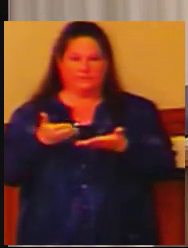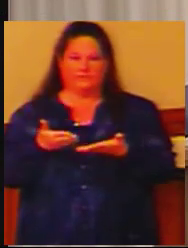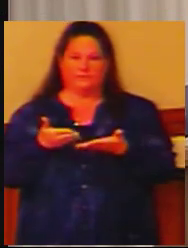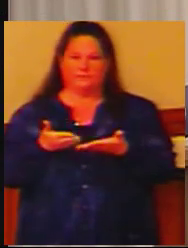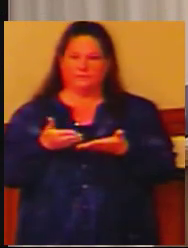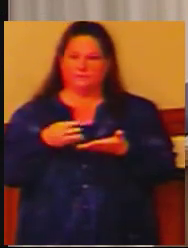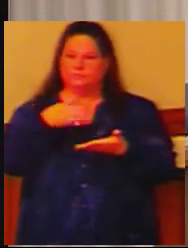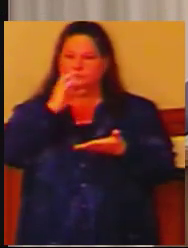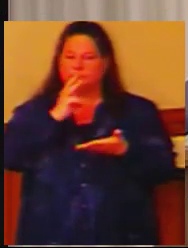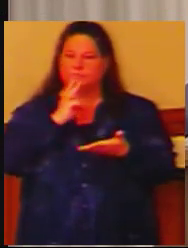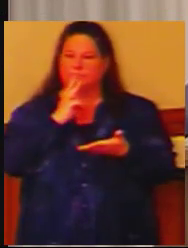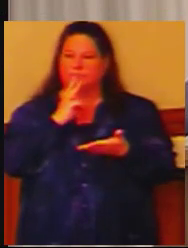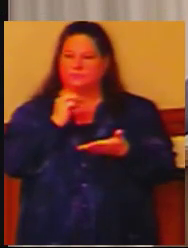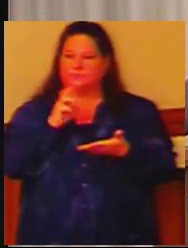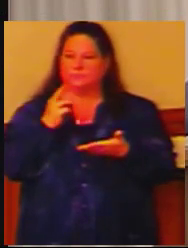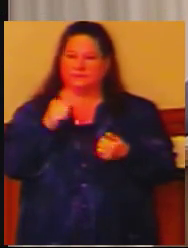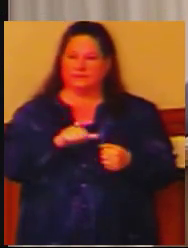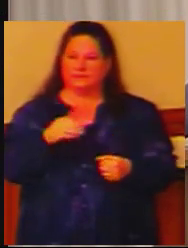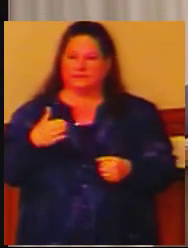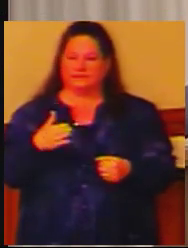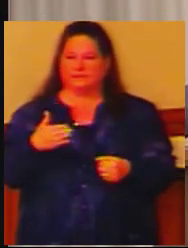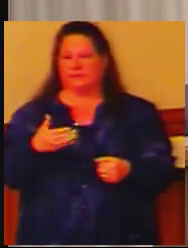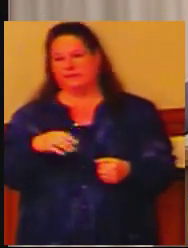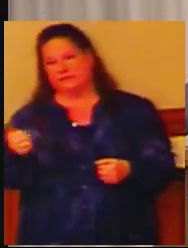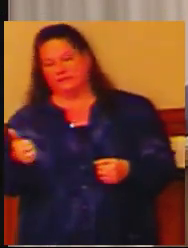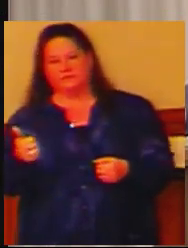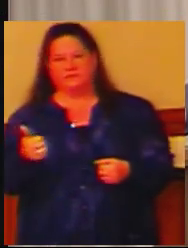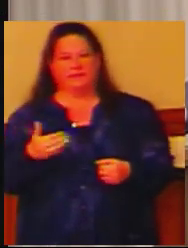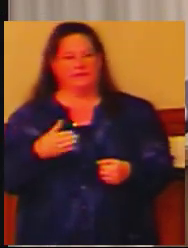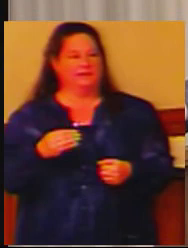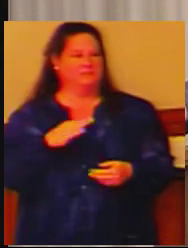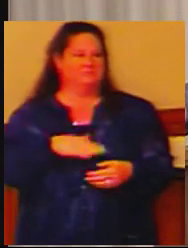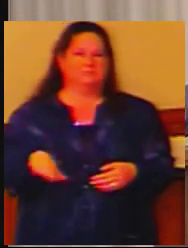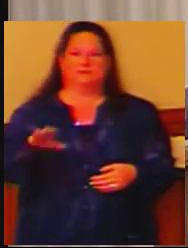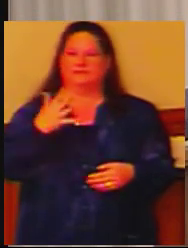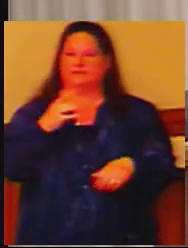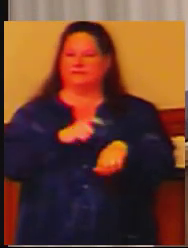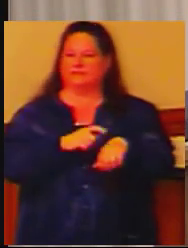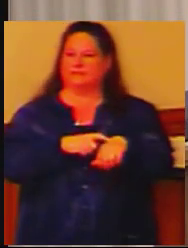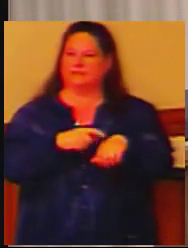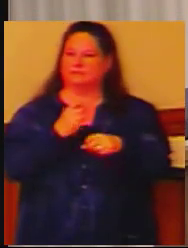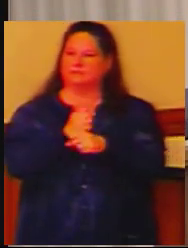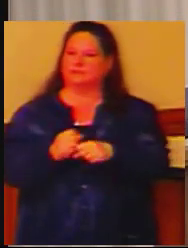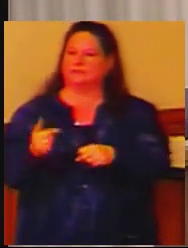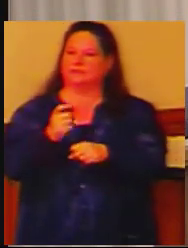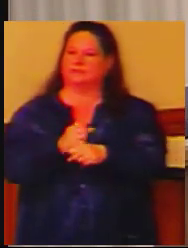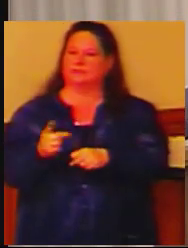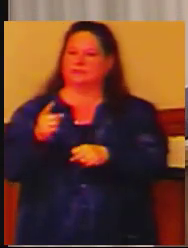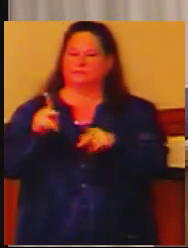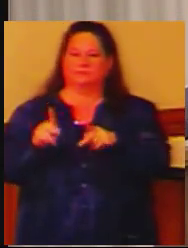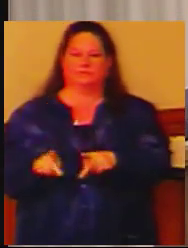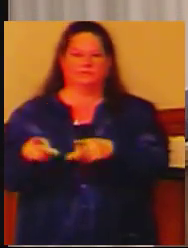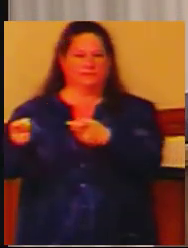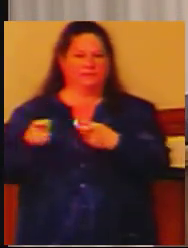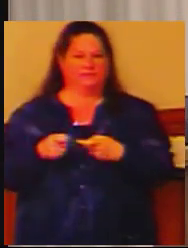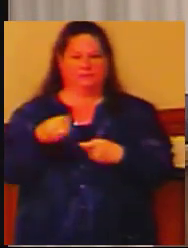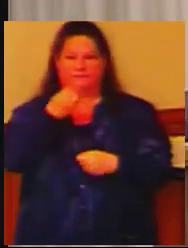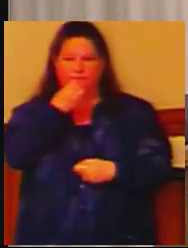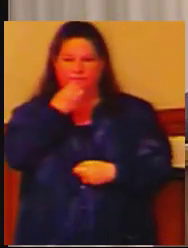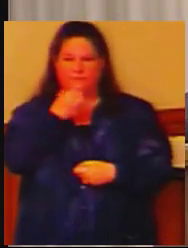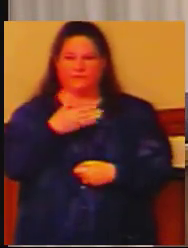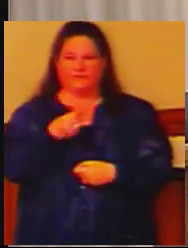water, let alone anything else. And then about 5 times a year, somebody will give me food